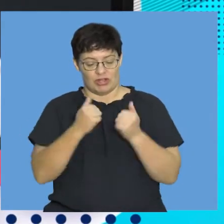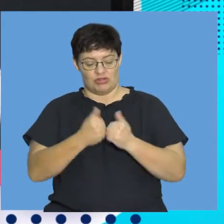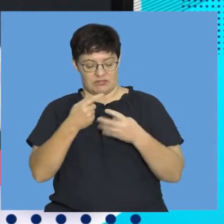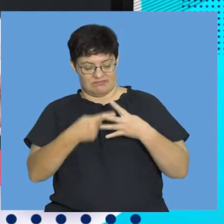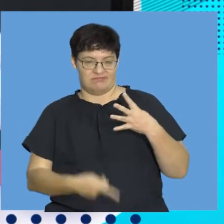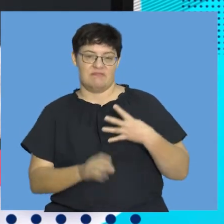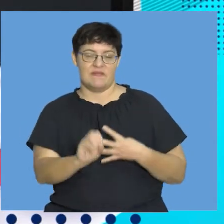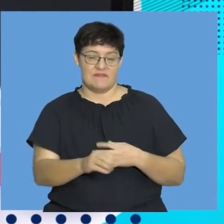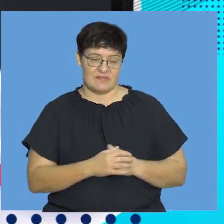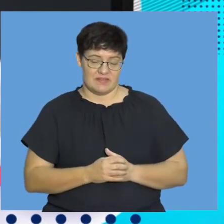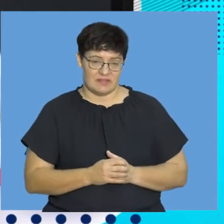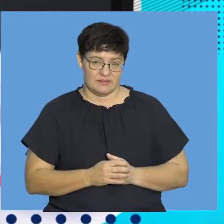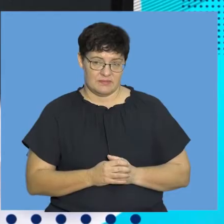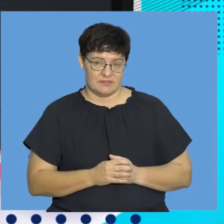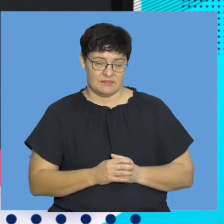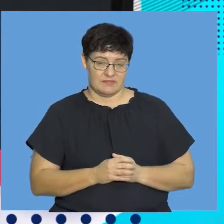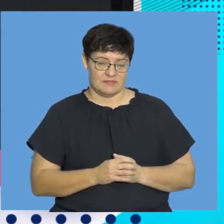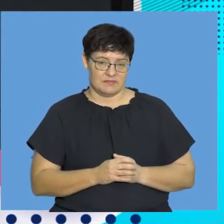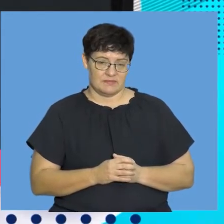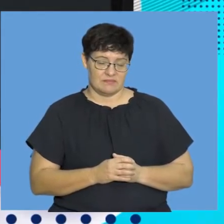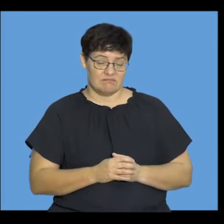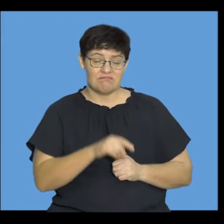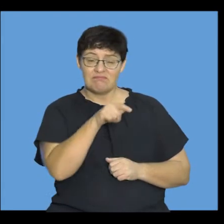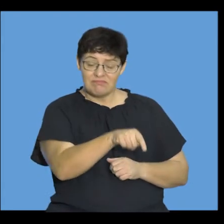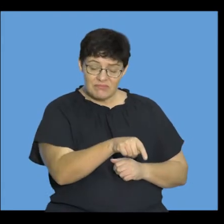predicament where she has those challenges.